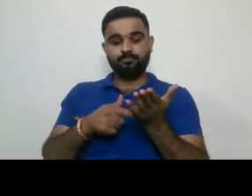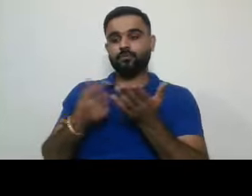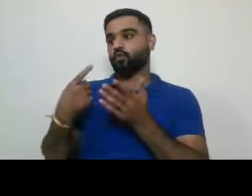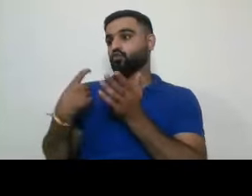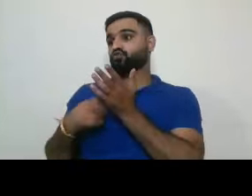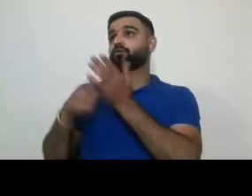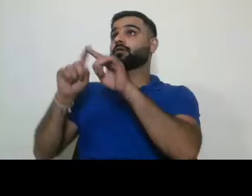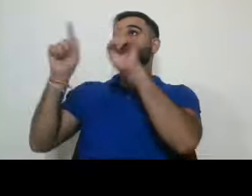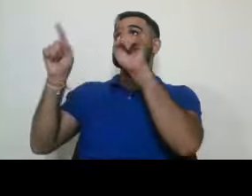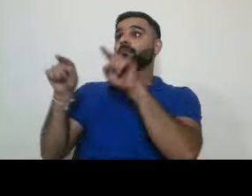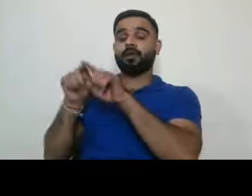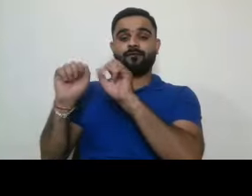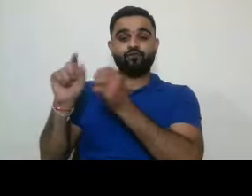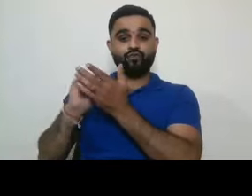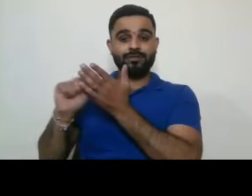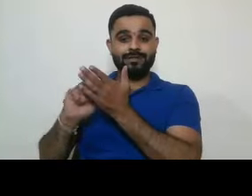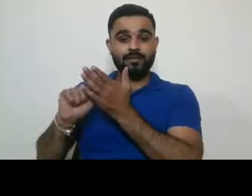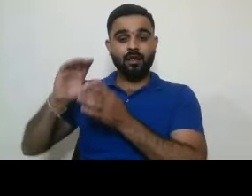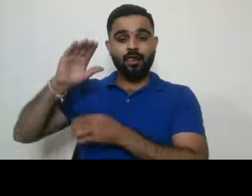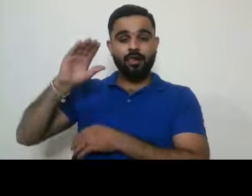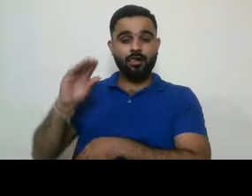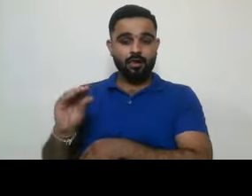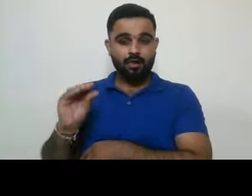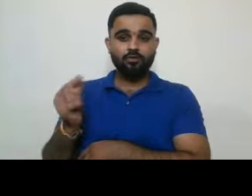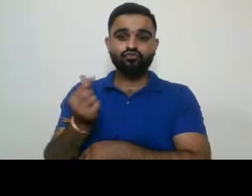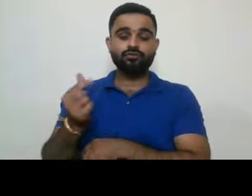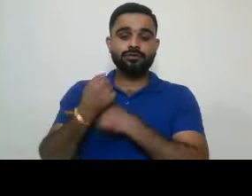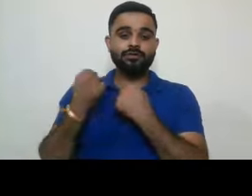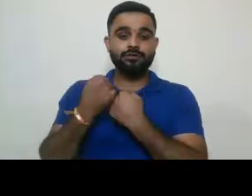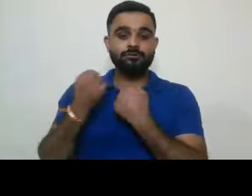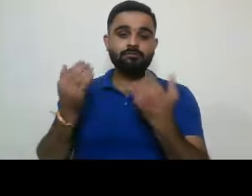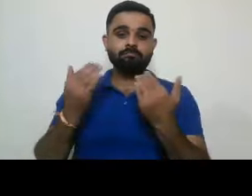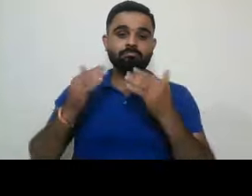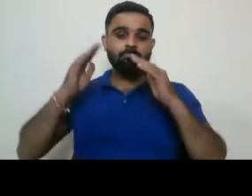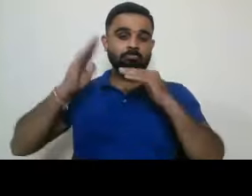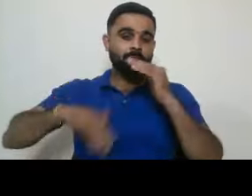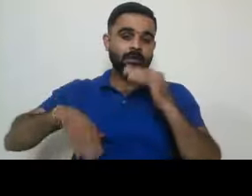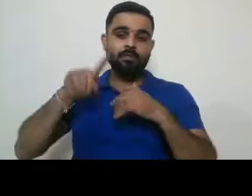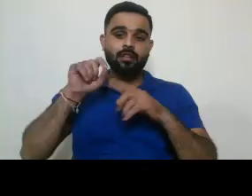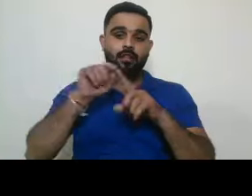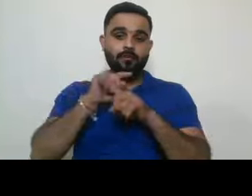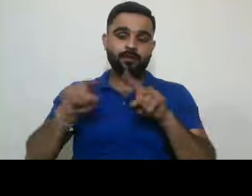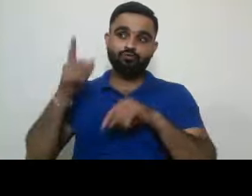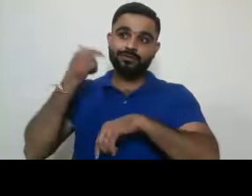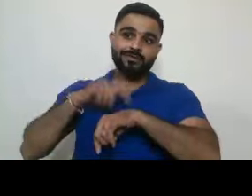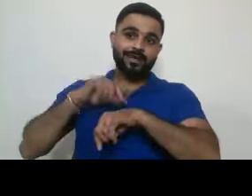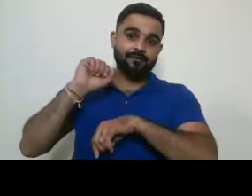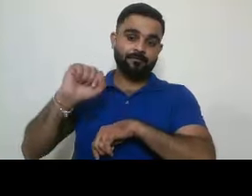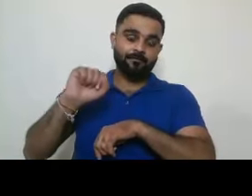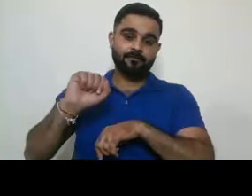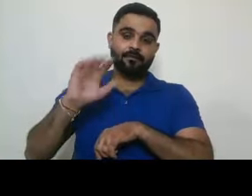on the board. Writing is the least common activity, comprising less than 10% of their time,